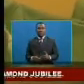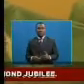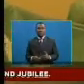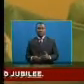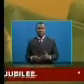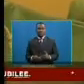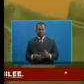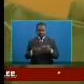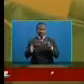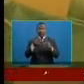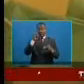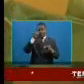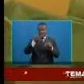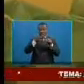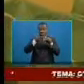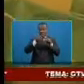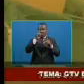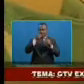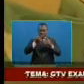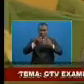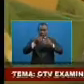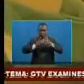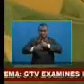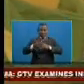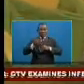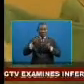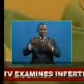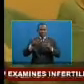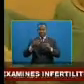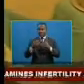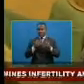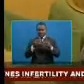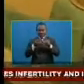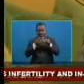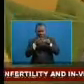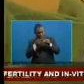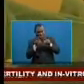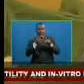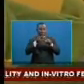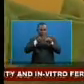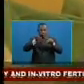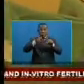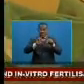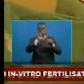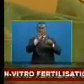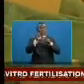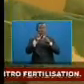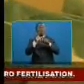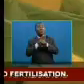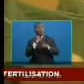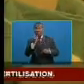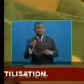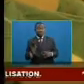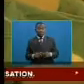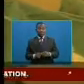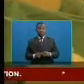egg comes out every month. All right, for the IVF, that one egg is not enough. So what we do is, as